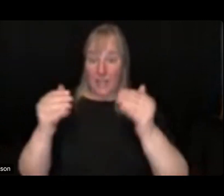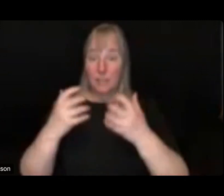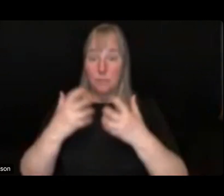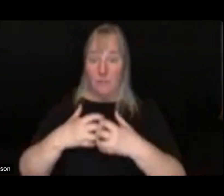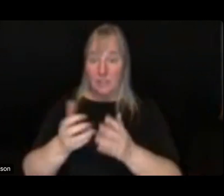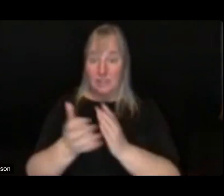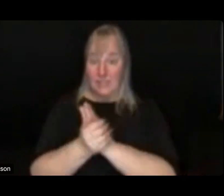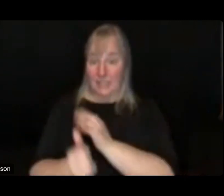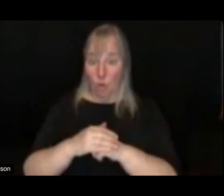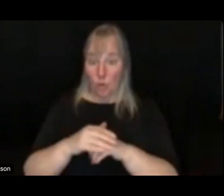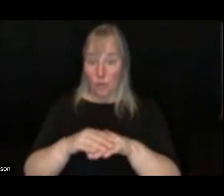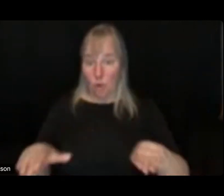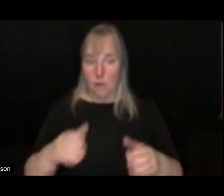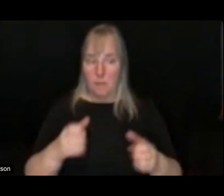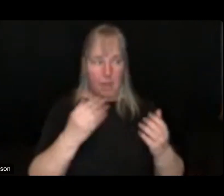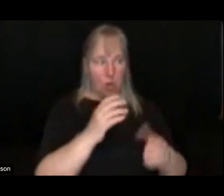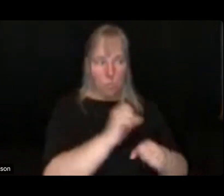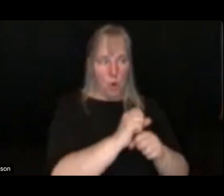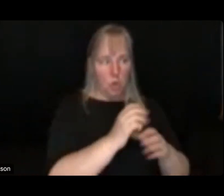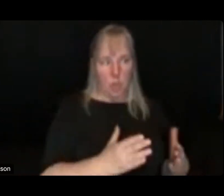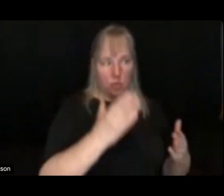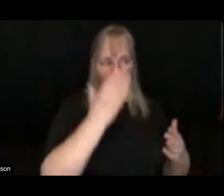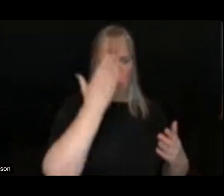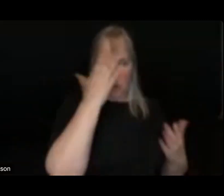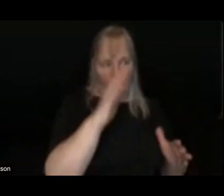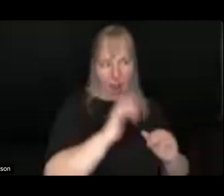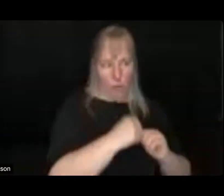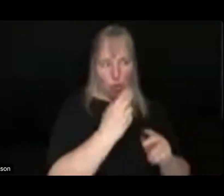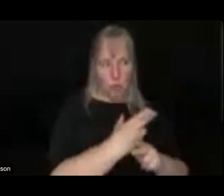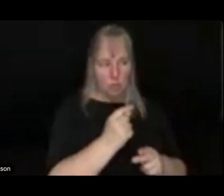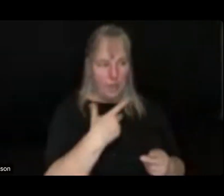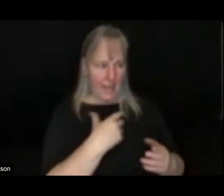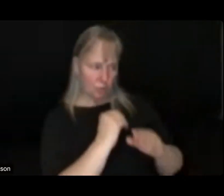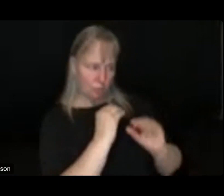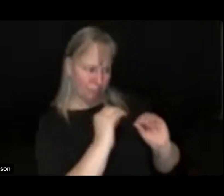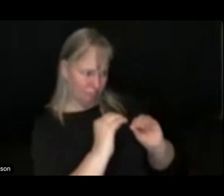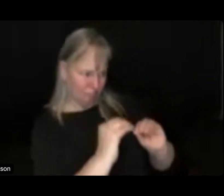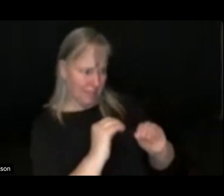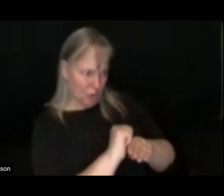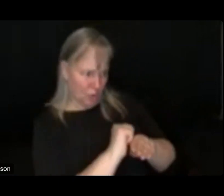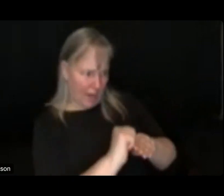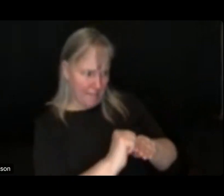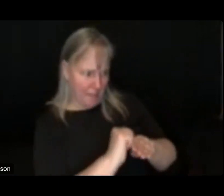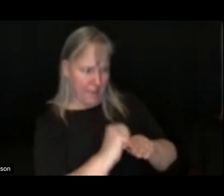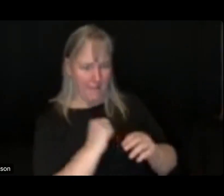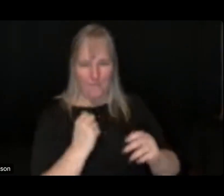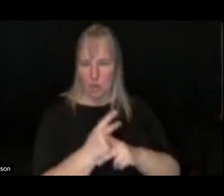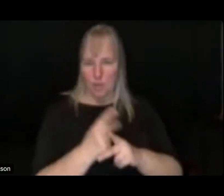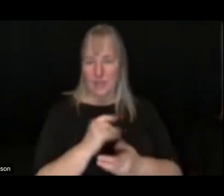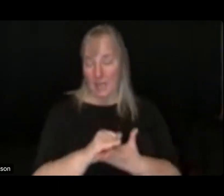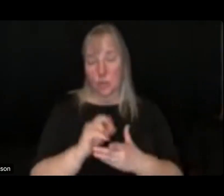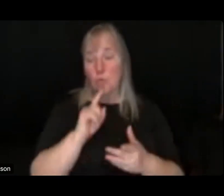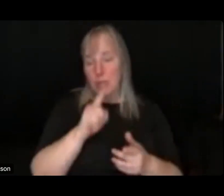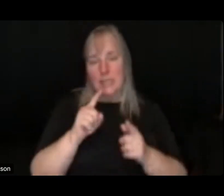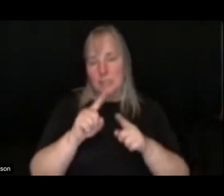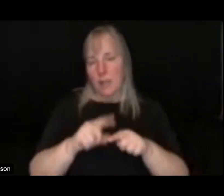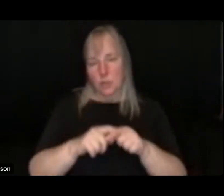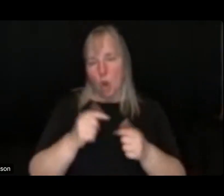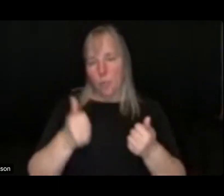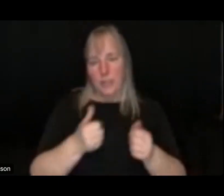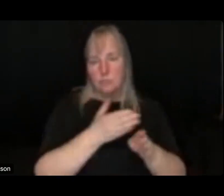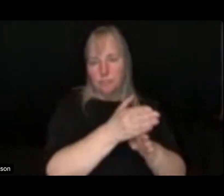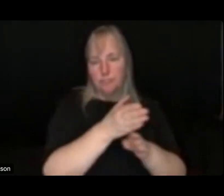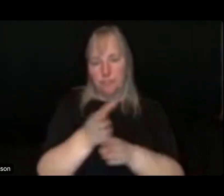lot of these workers don't know how to use it. So he has to train them up and like figuring that out. So I guess it just depends on the sector, but that's what I'm hearing. I don't know if Chuck